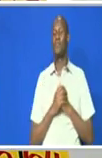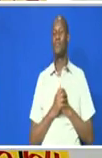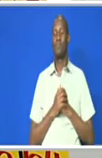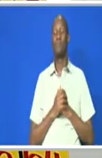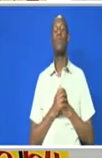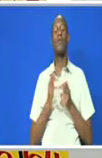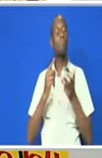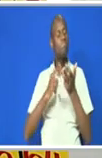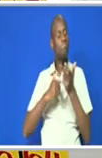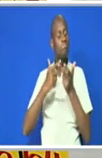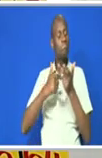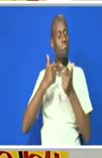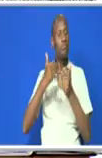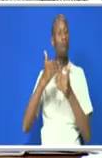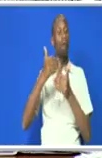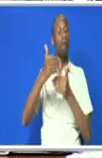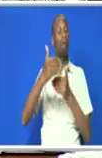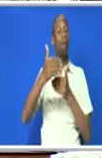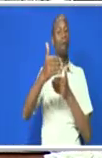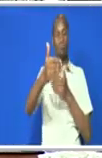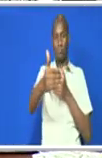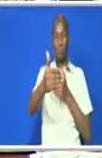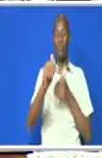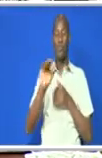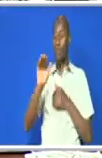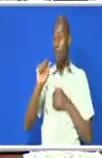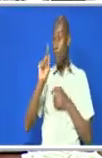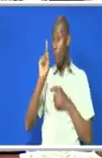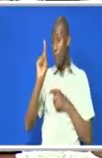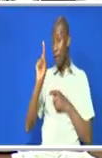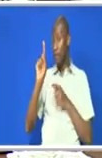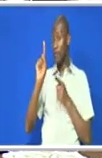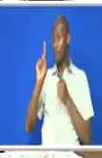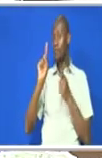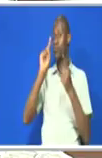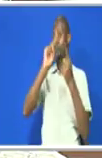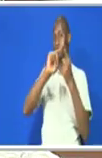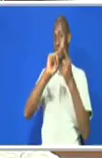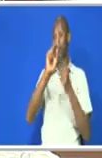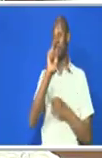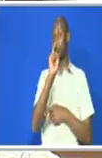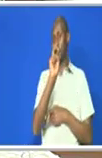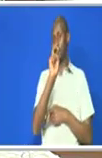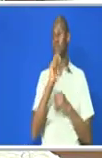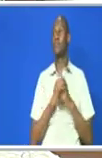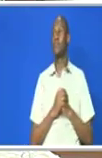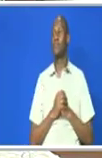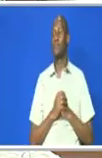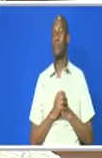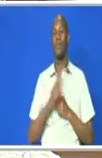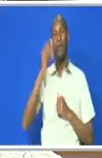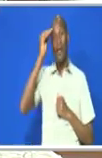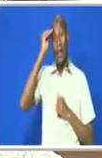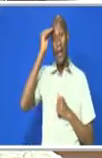I have counted forward from number 1 to number 20.